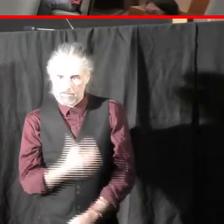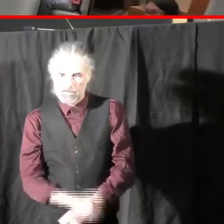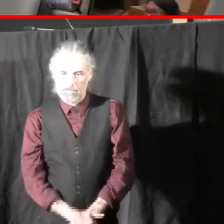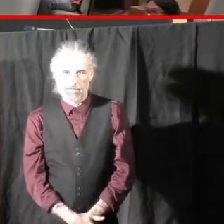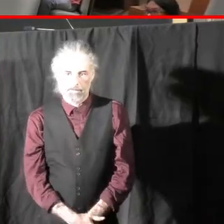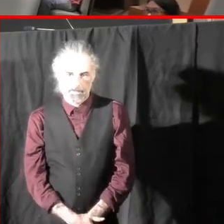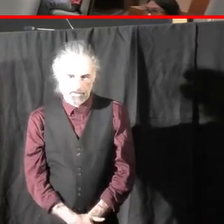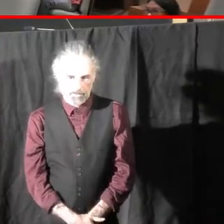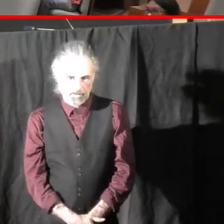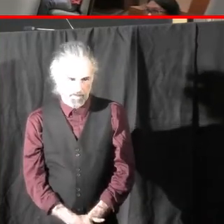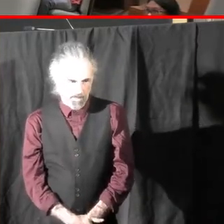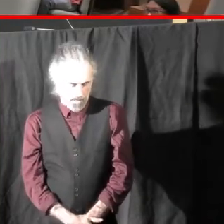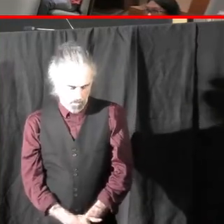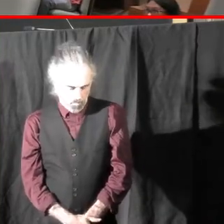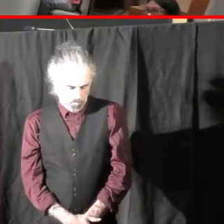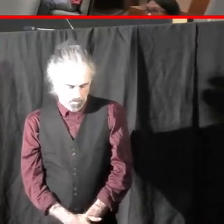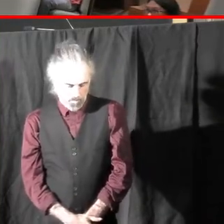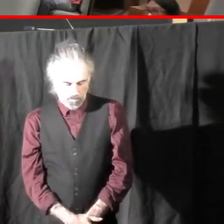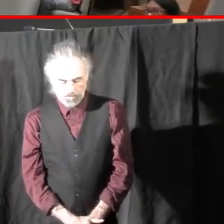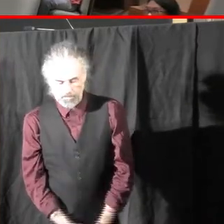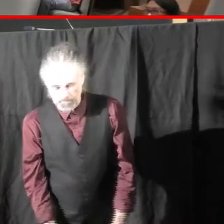Any other...